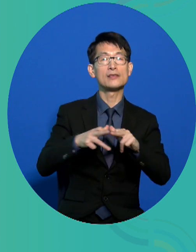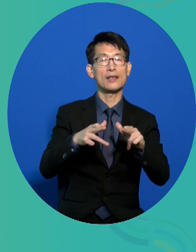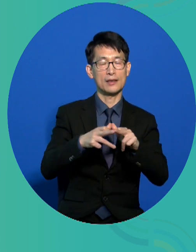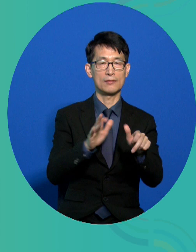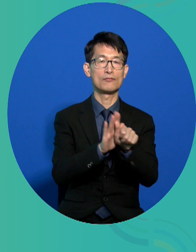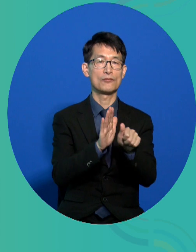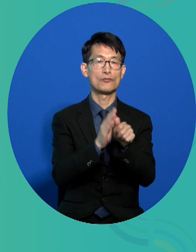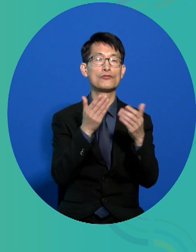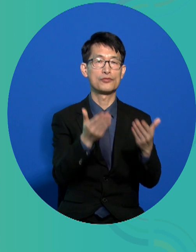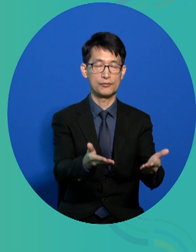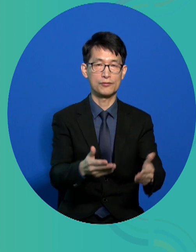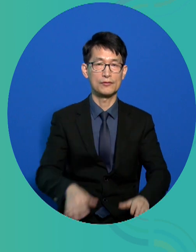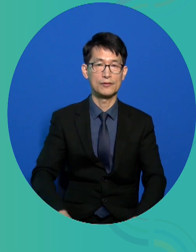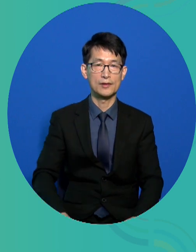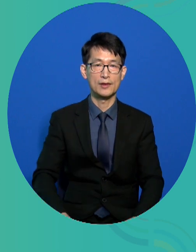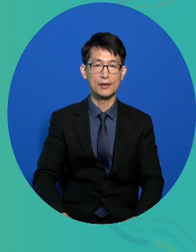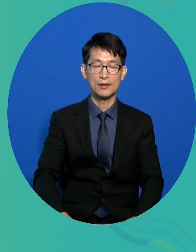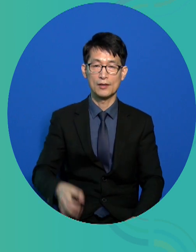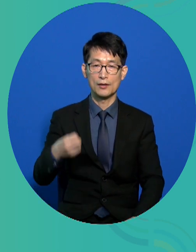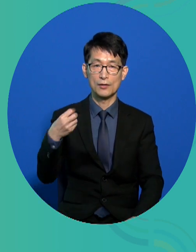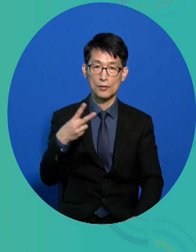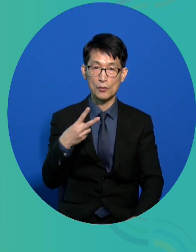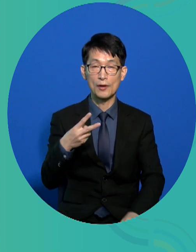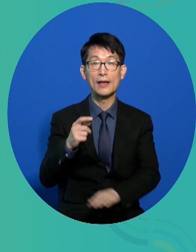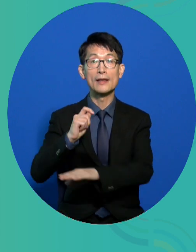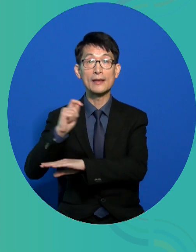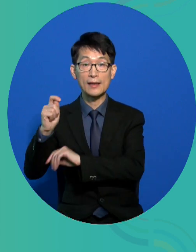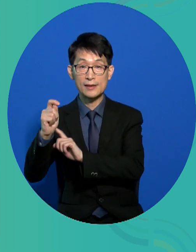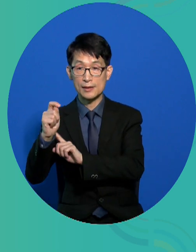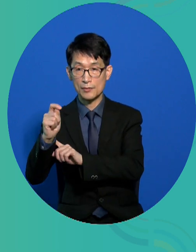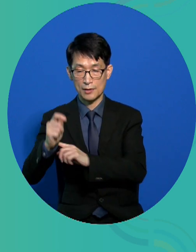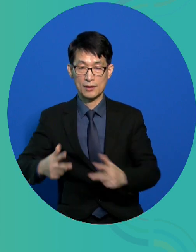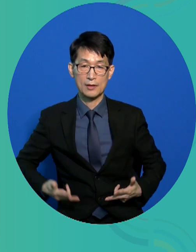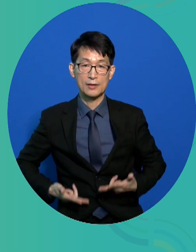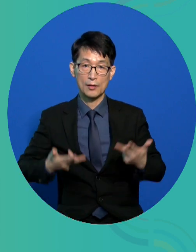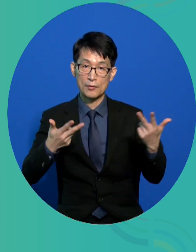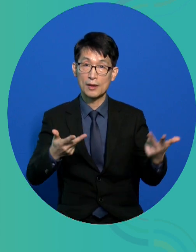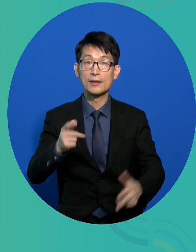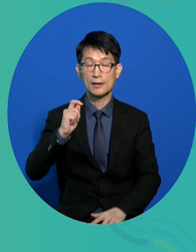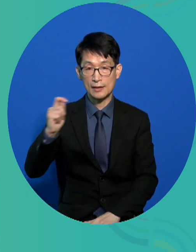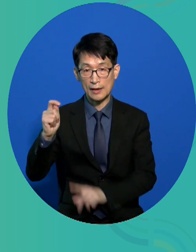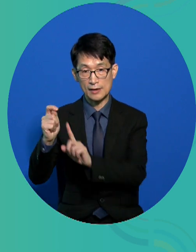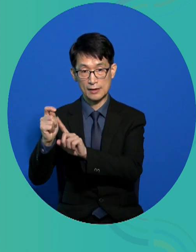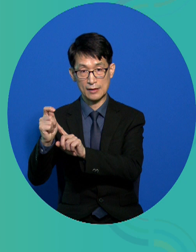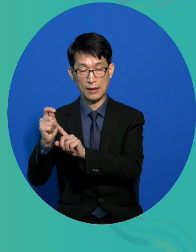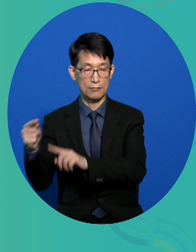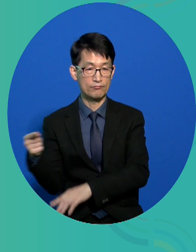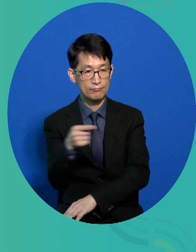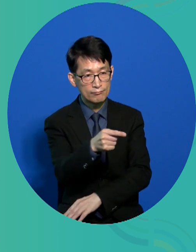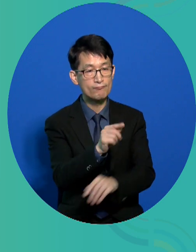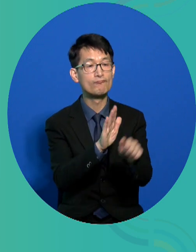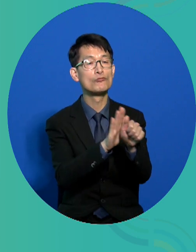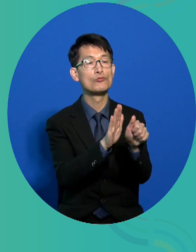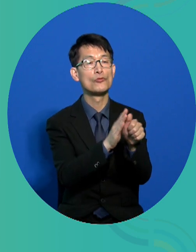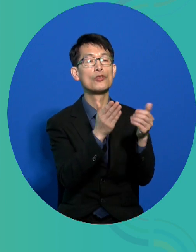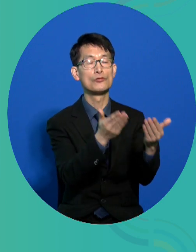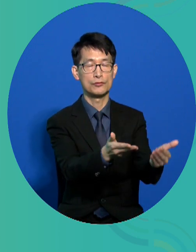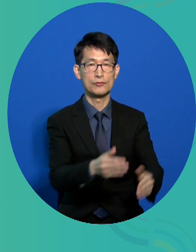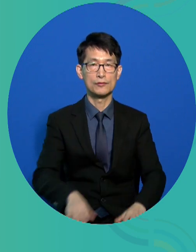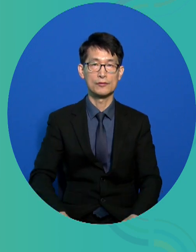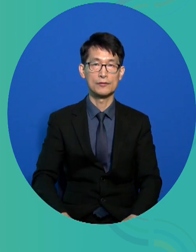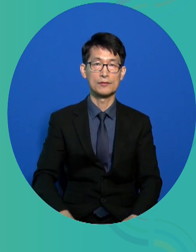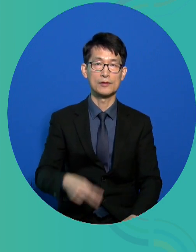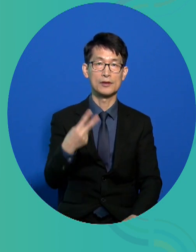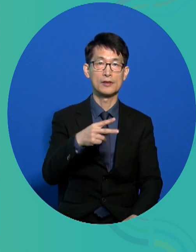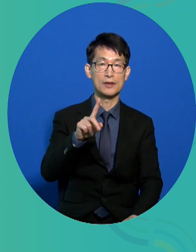the senior disabled members of our society. This is a volunteer taxi